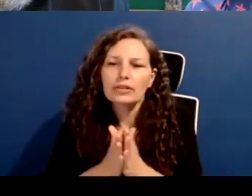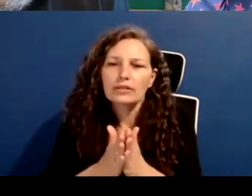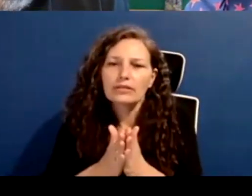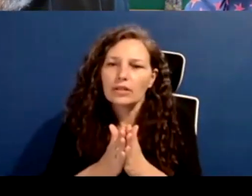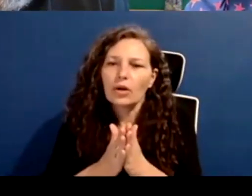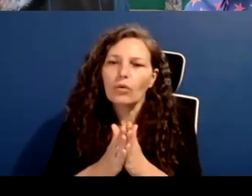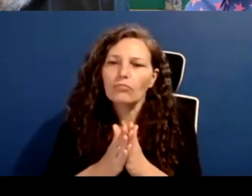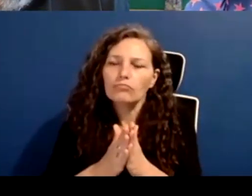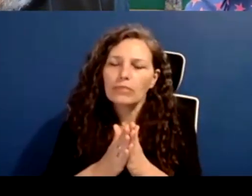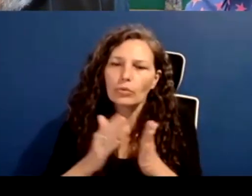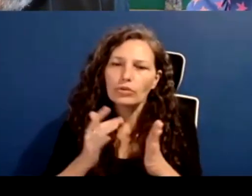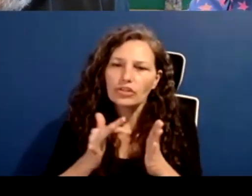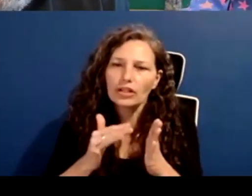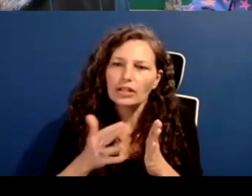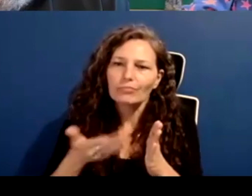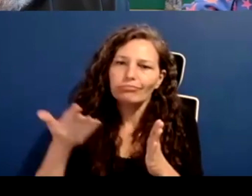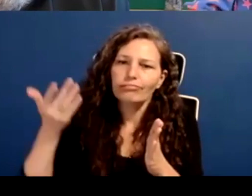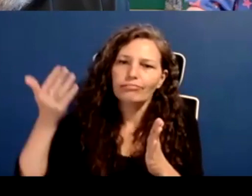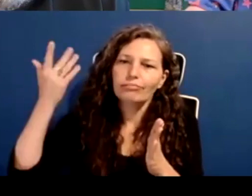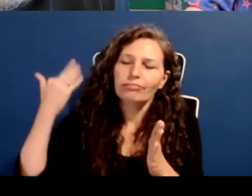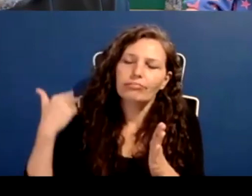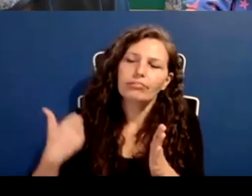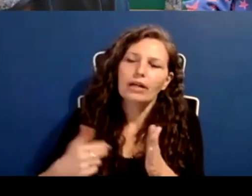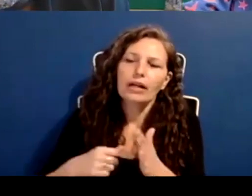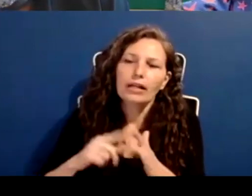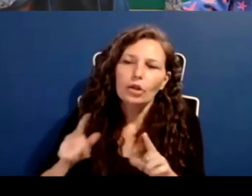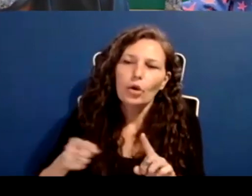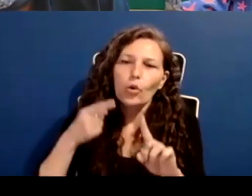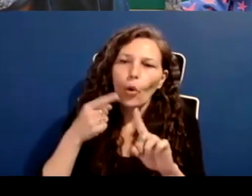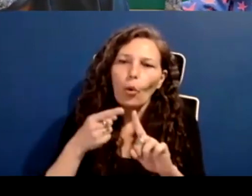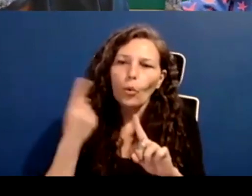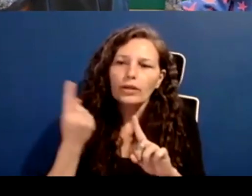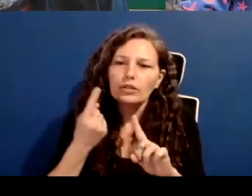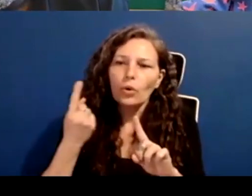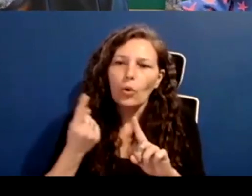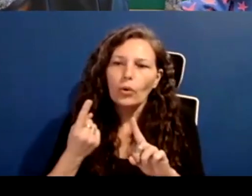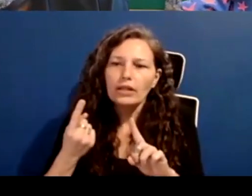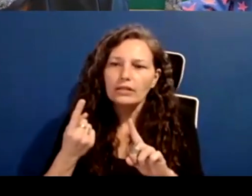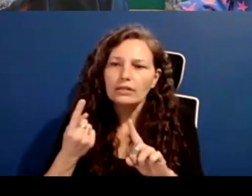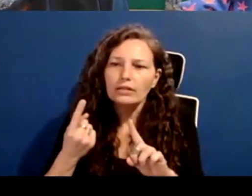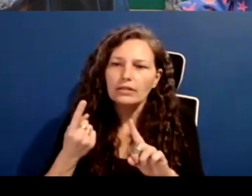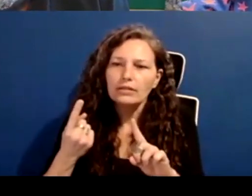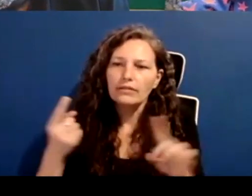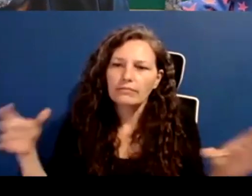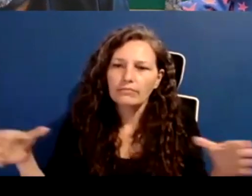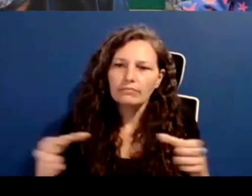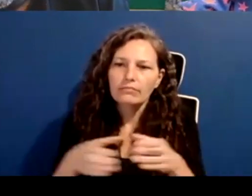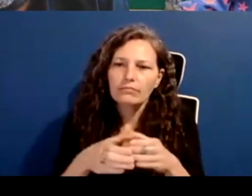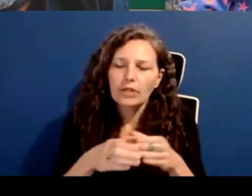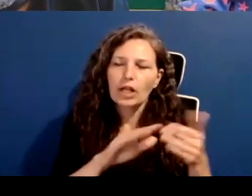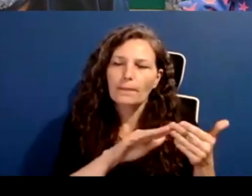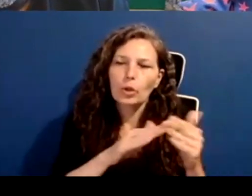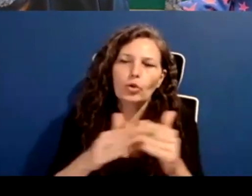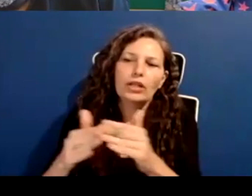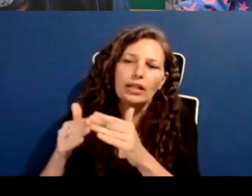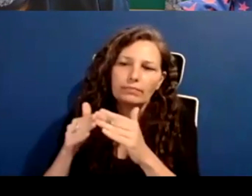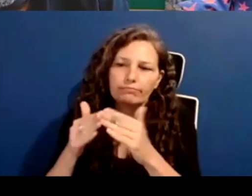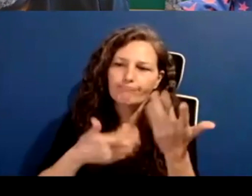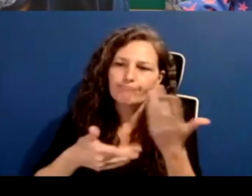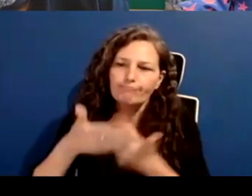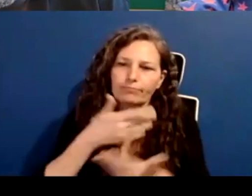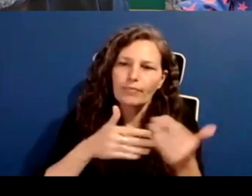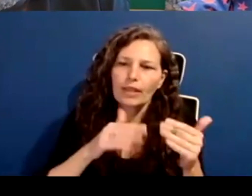goal was always to restore community. And so I think